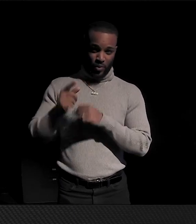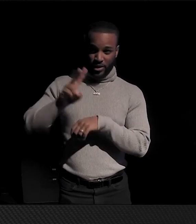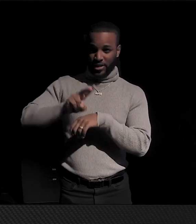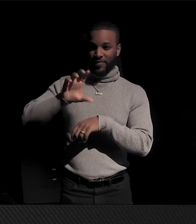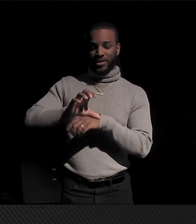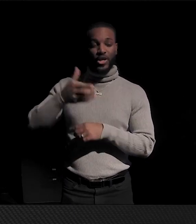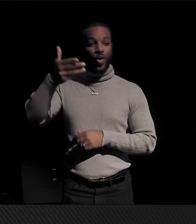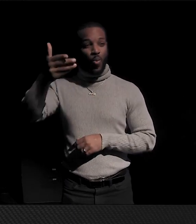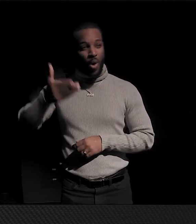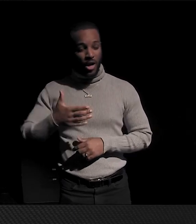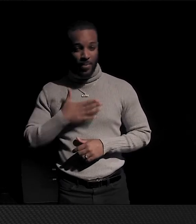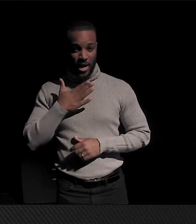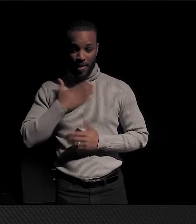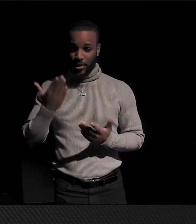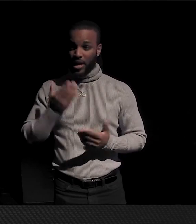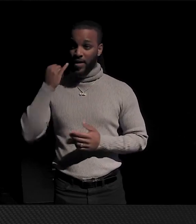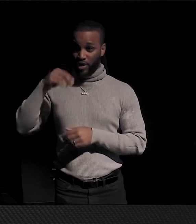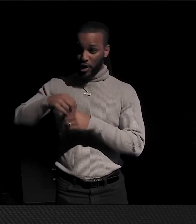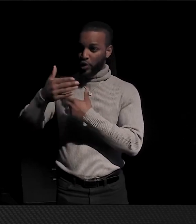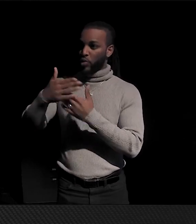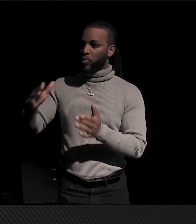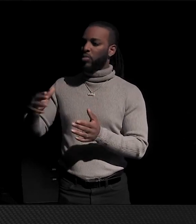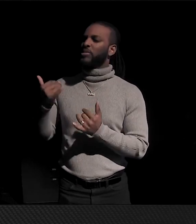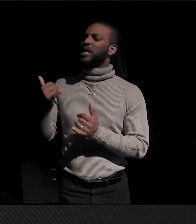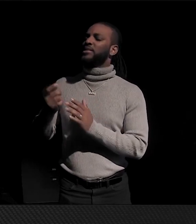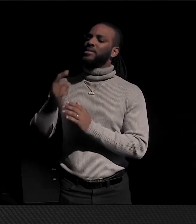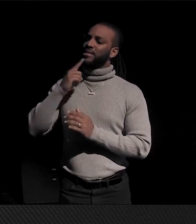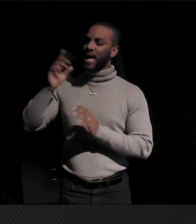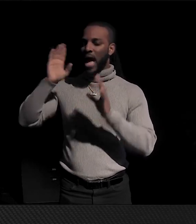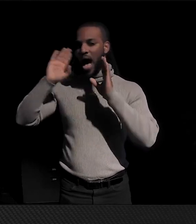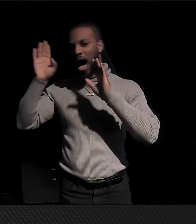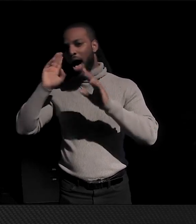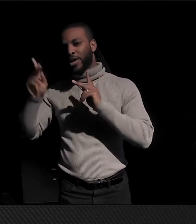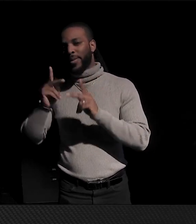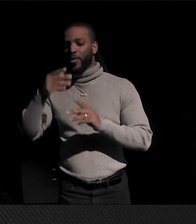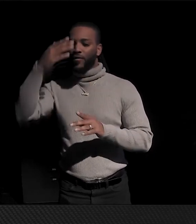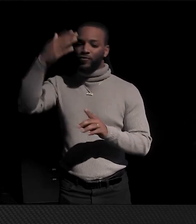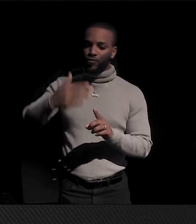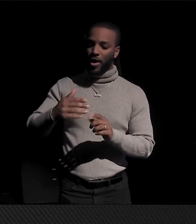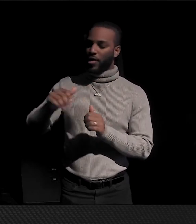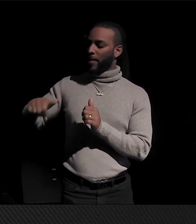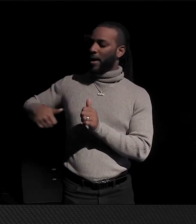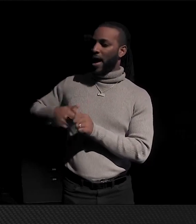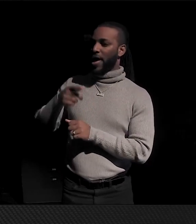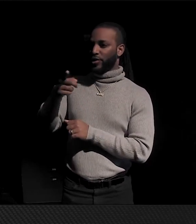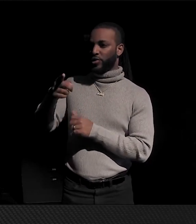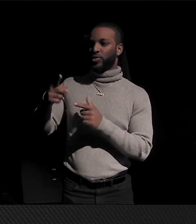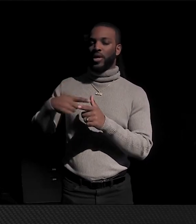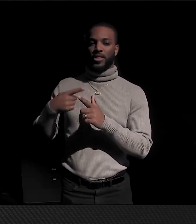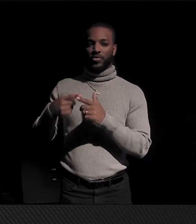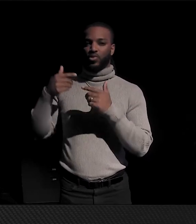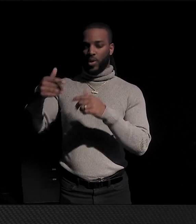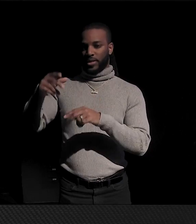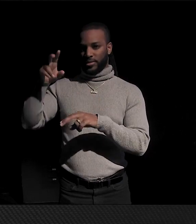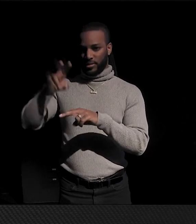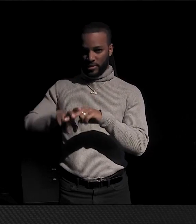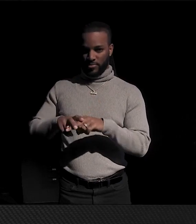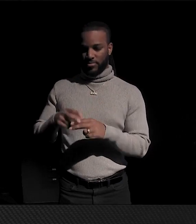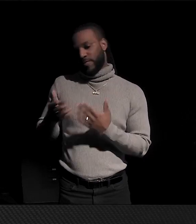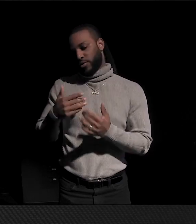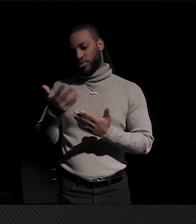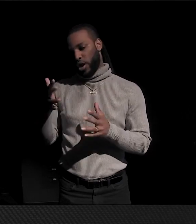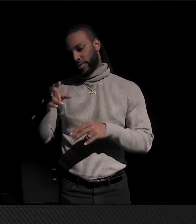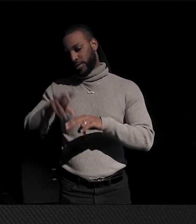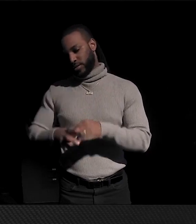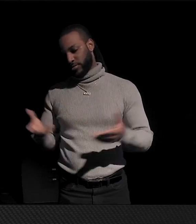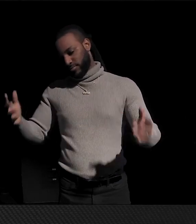that you're here. If you would, if you're joining us in the room, just take a second and say hello to the person in front and behind you, and then you can grab your seat even though you're already sitting.